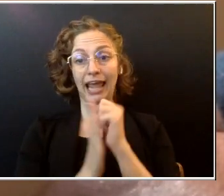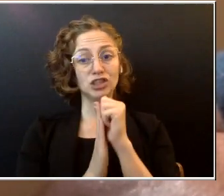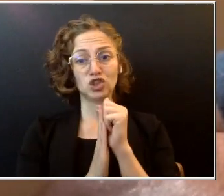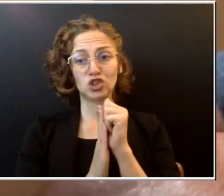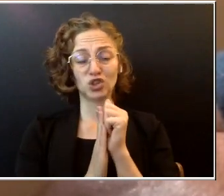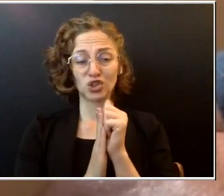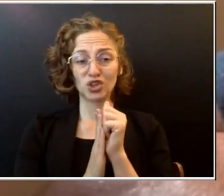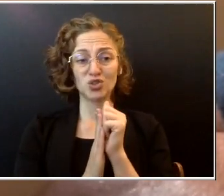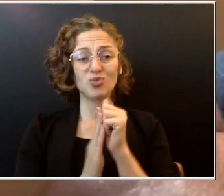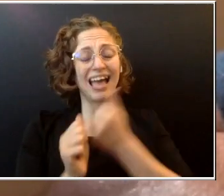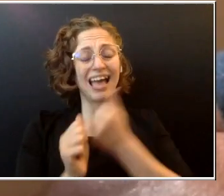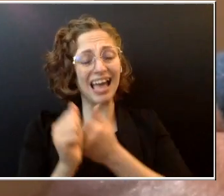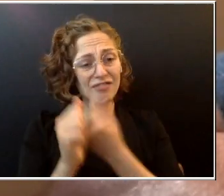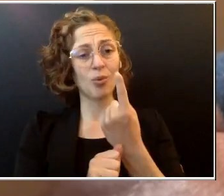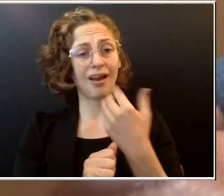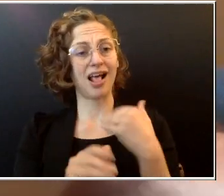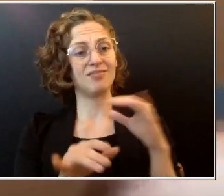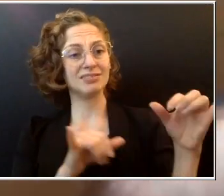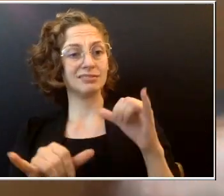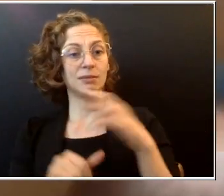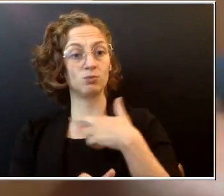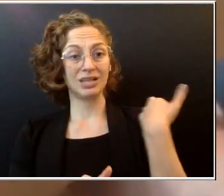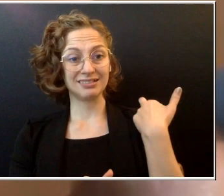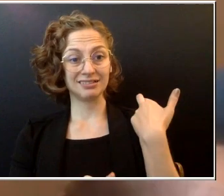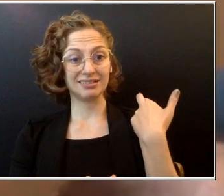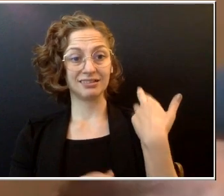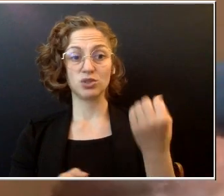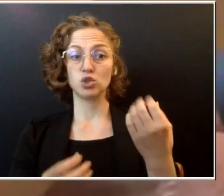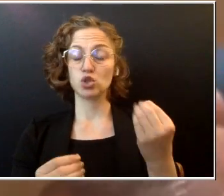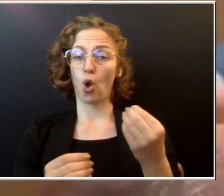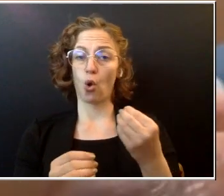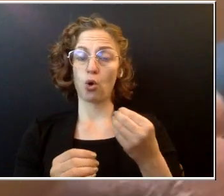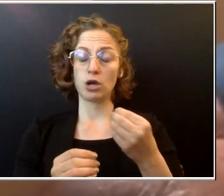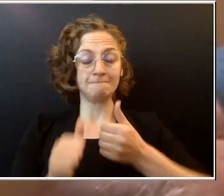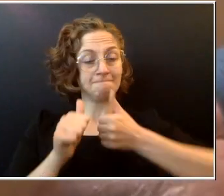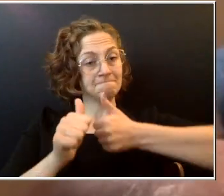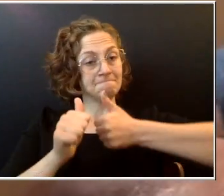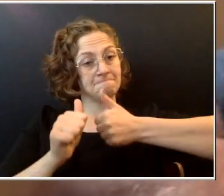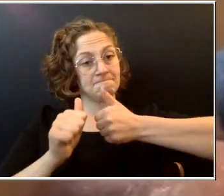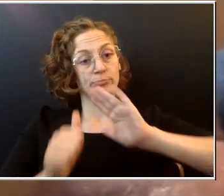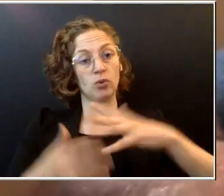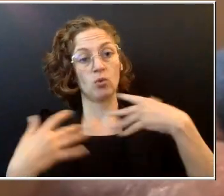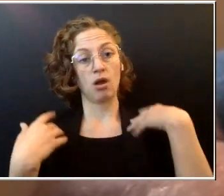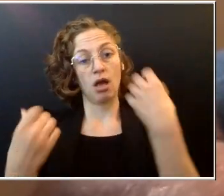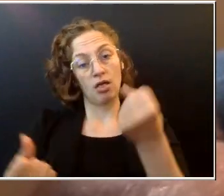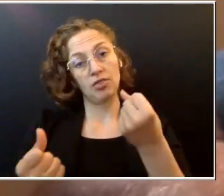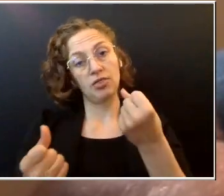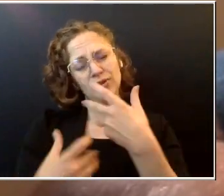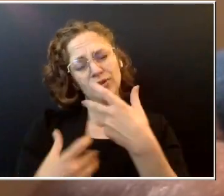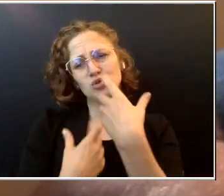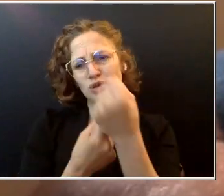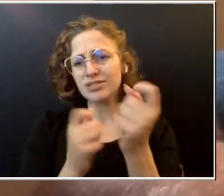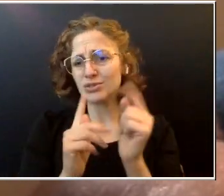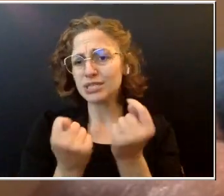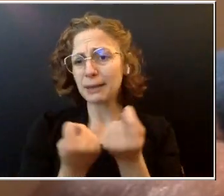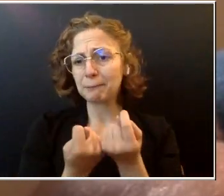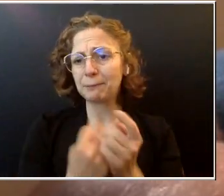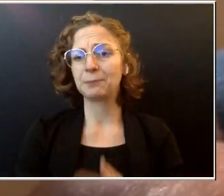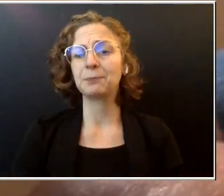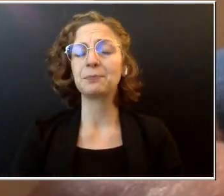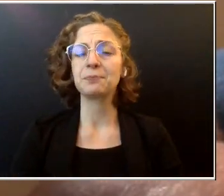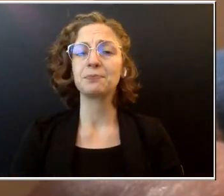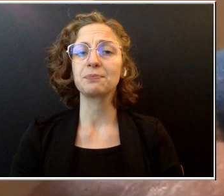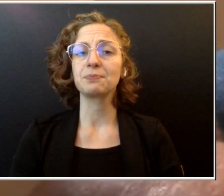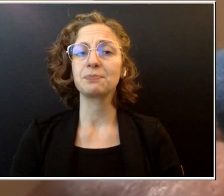at risk. So stay on top of your health. Make sure you trust your team, like what we were all kind of saying. There was a